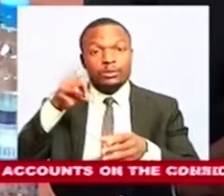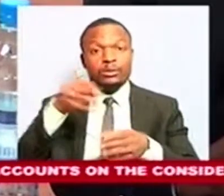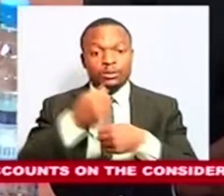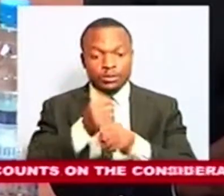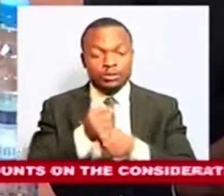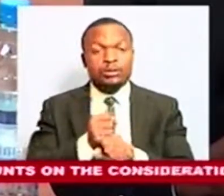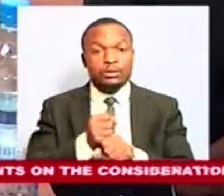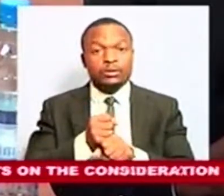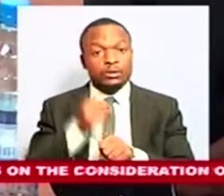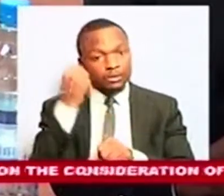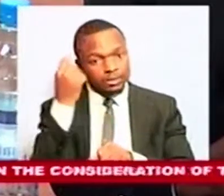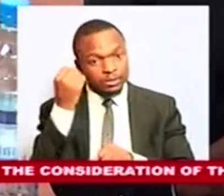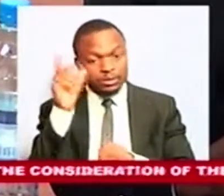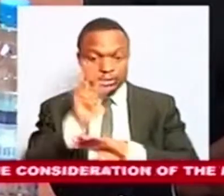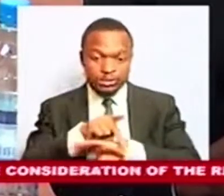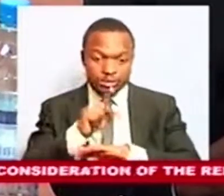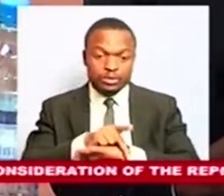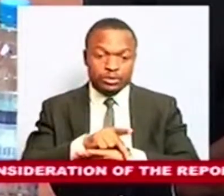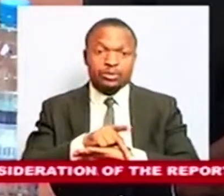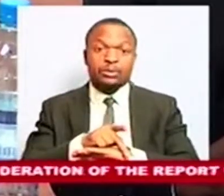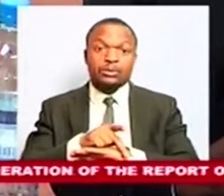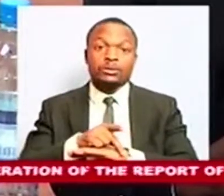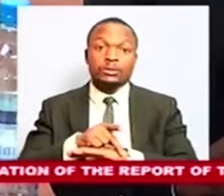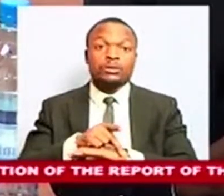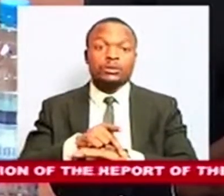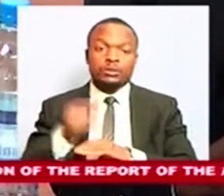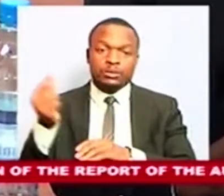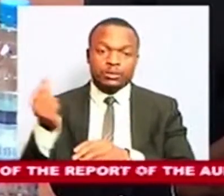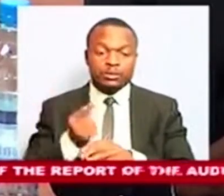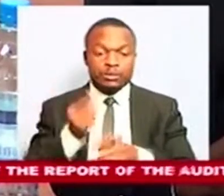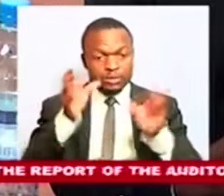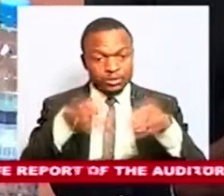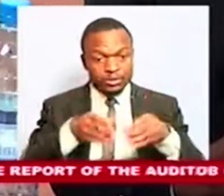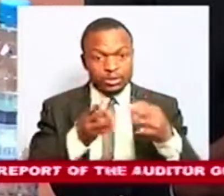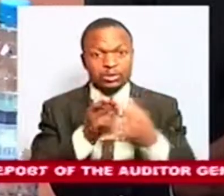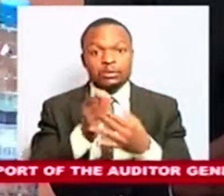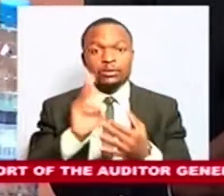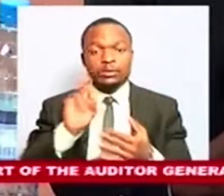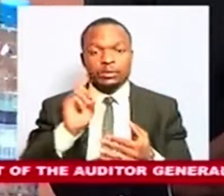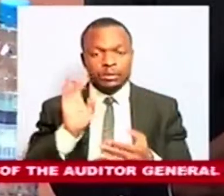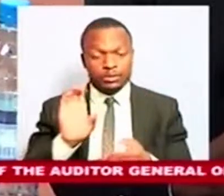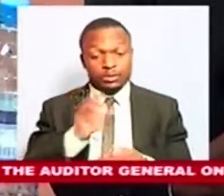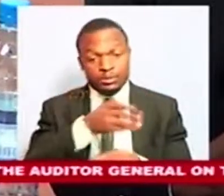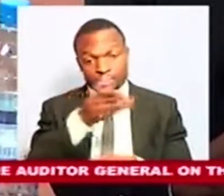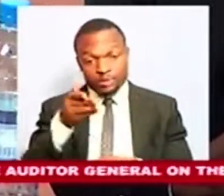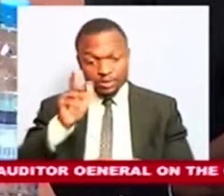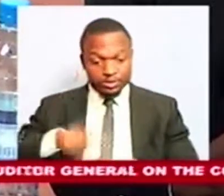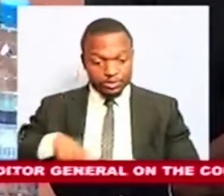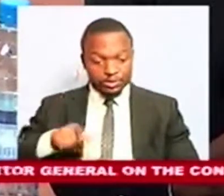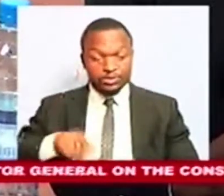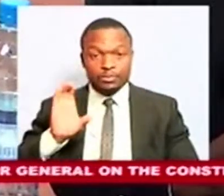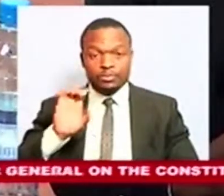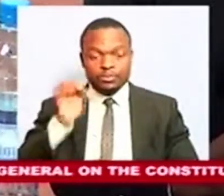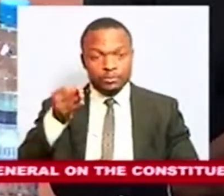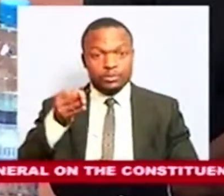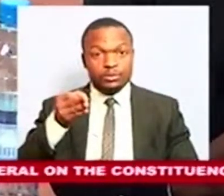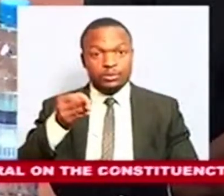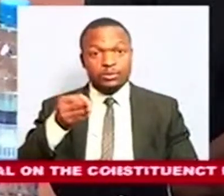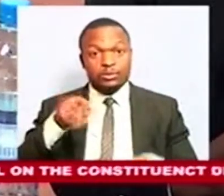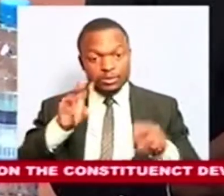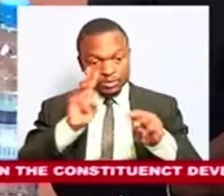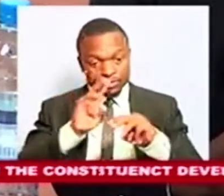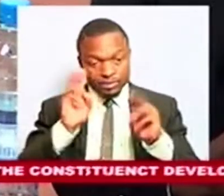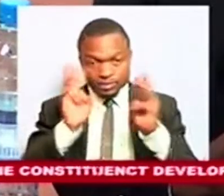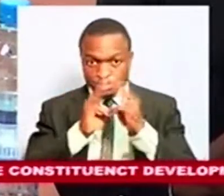as projects were to come from the communities through the ward development committees. There was a further delay in CDF sittings due to the